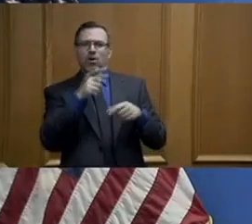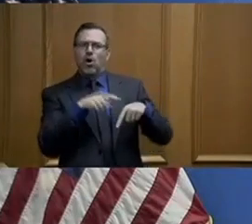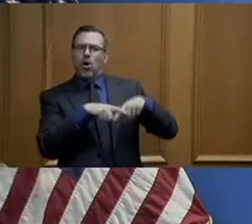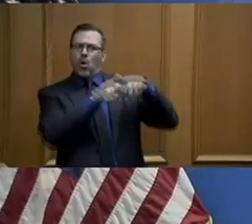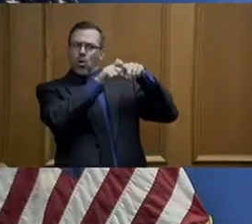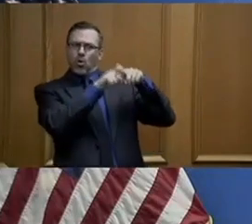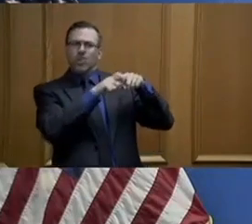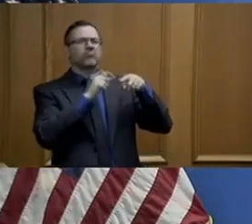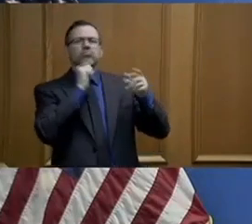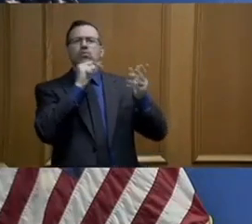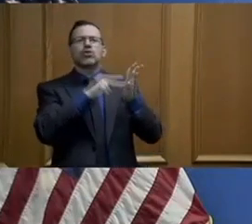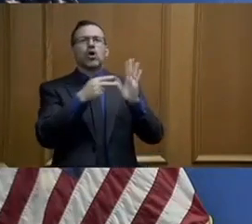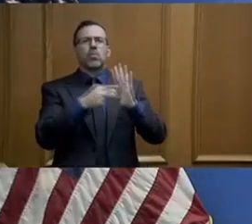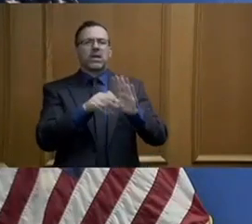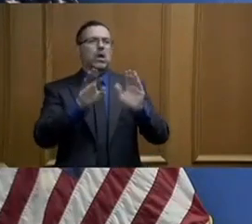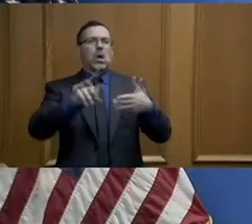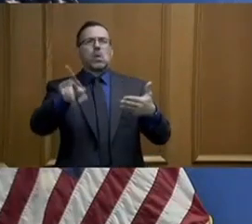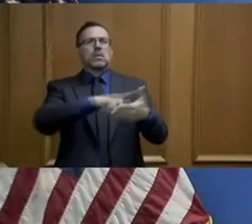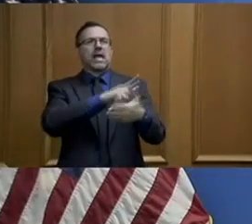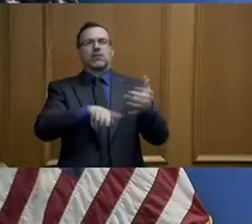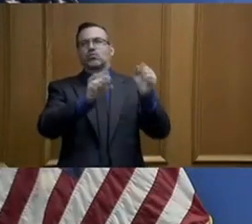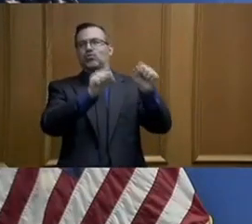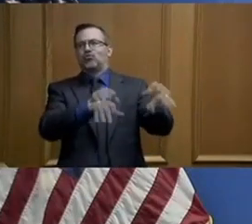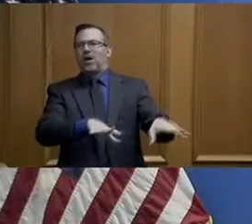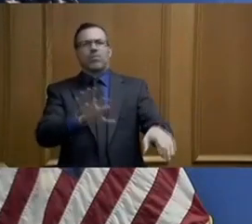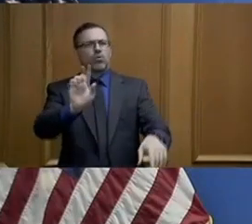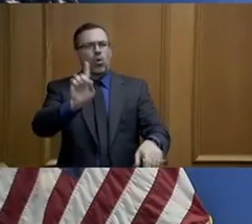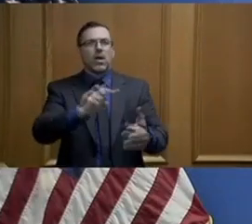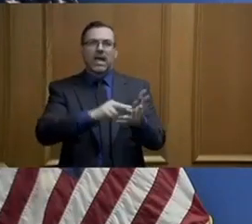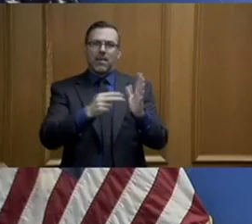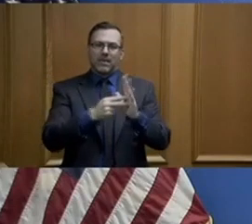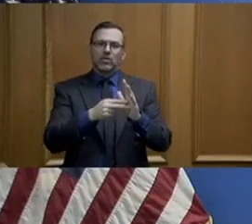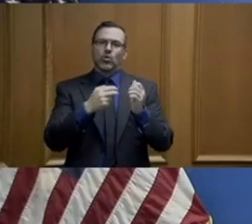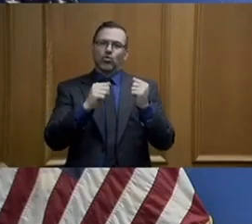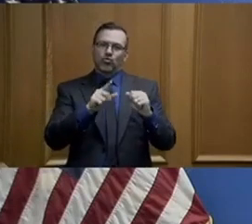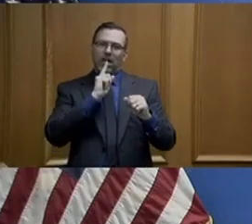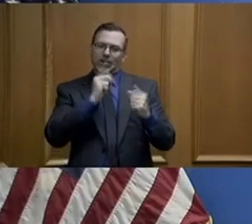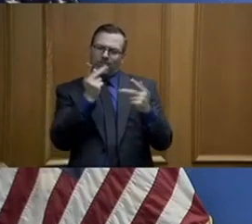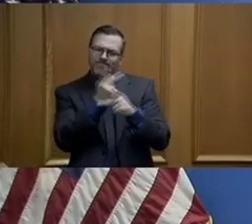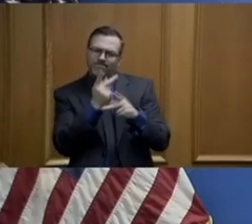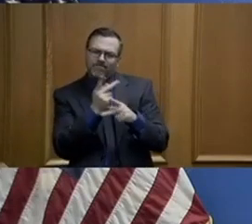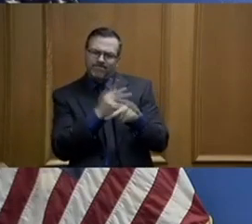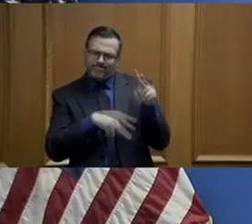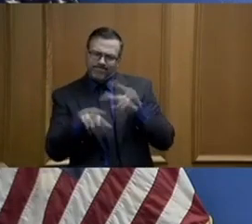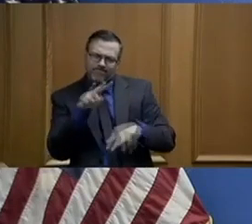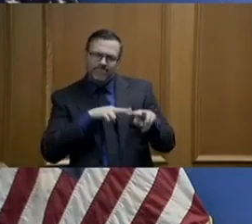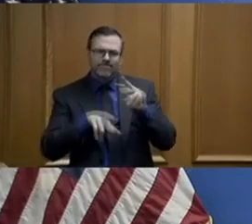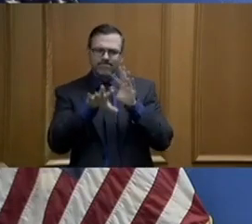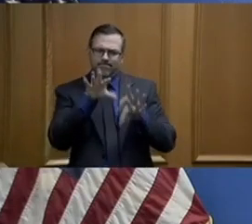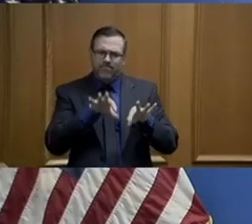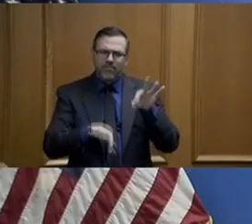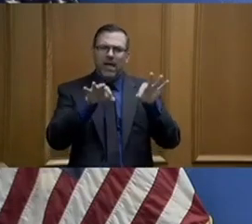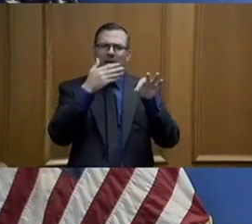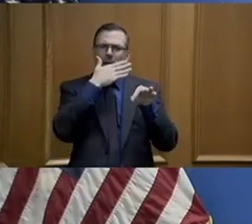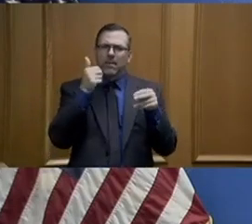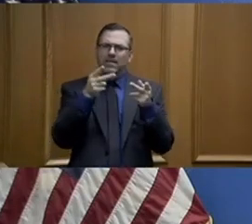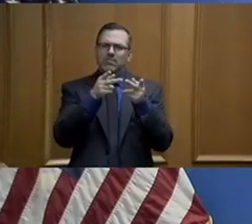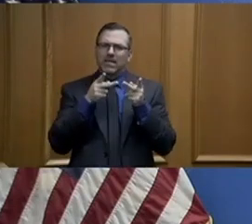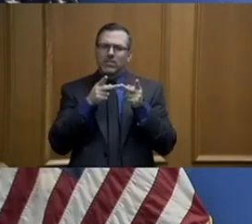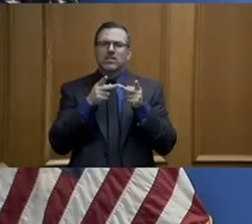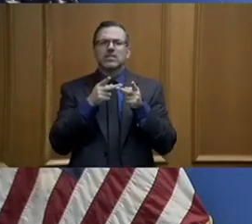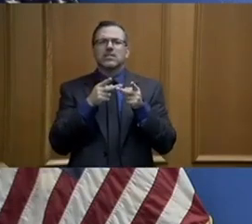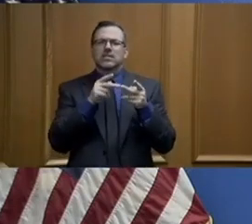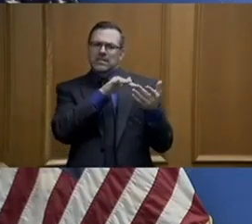mean that we think that we don't need them. We're just being prudent in our due diligence, and as we get closer to understanding the data